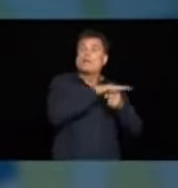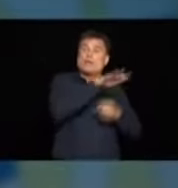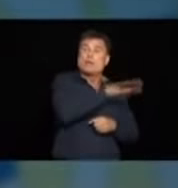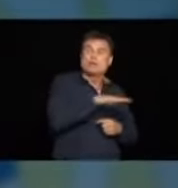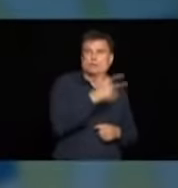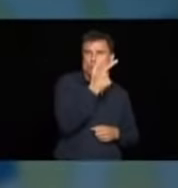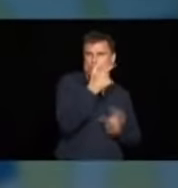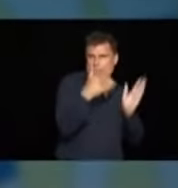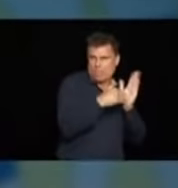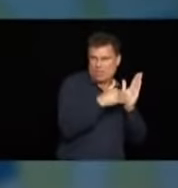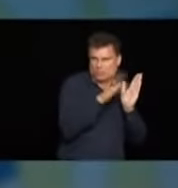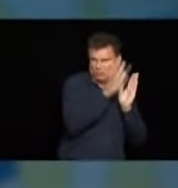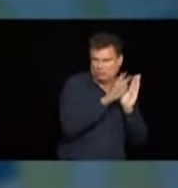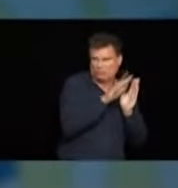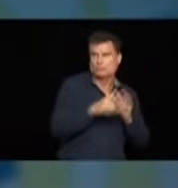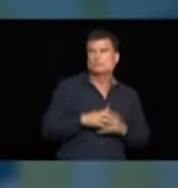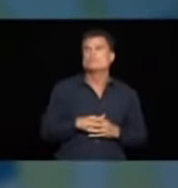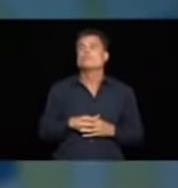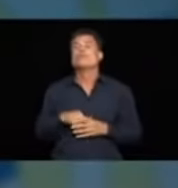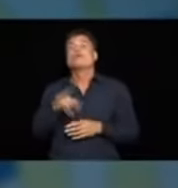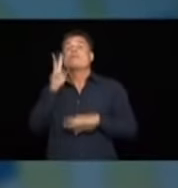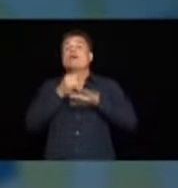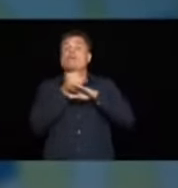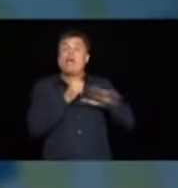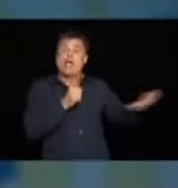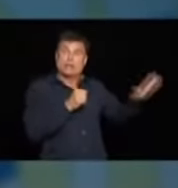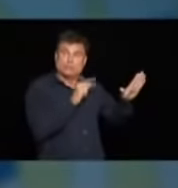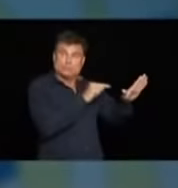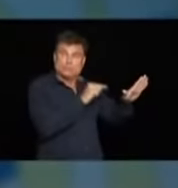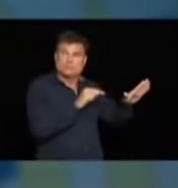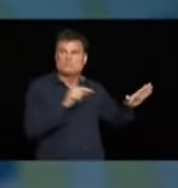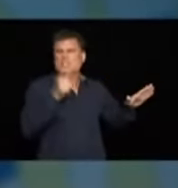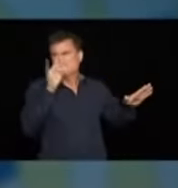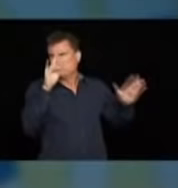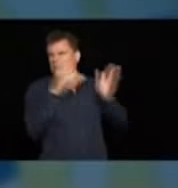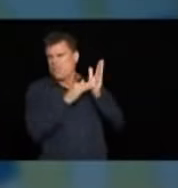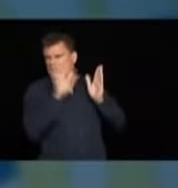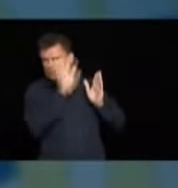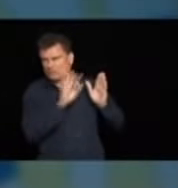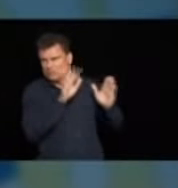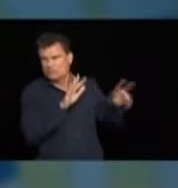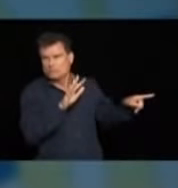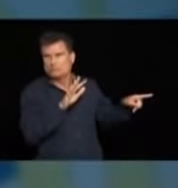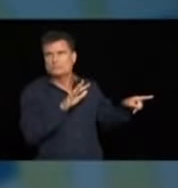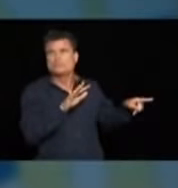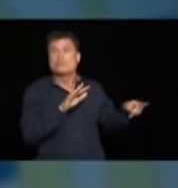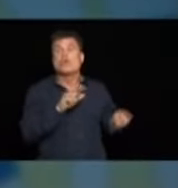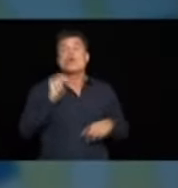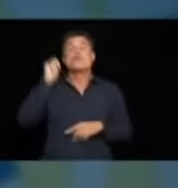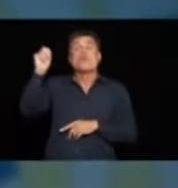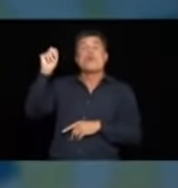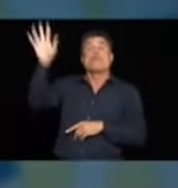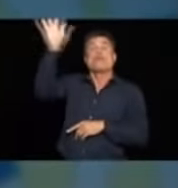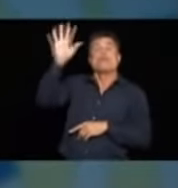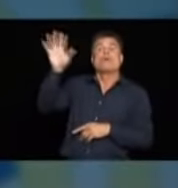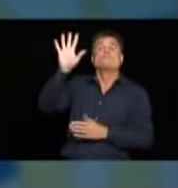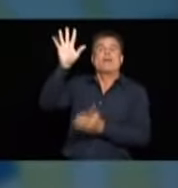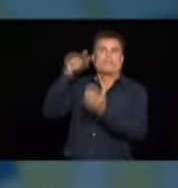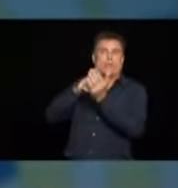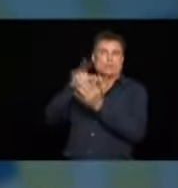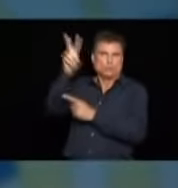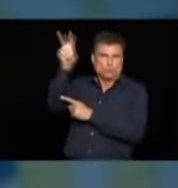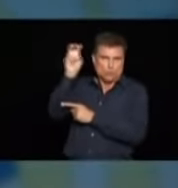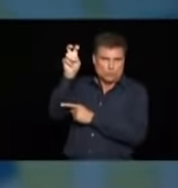5,266 in Northern Health, and 3,781 in the Provincial Health Services Authority. Last week, we reported